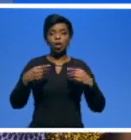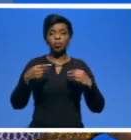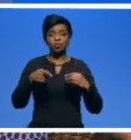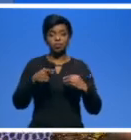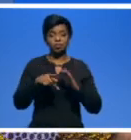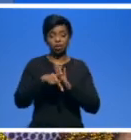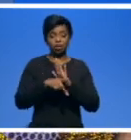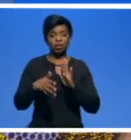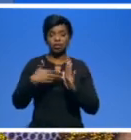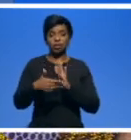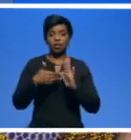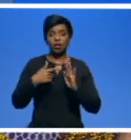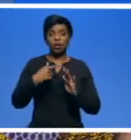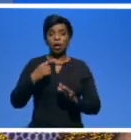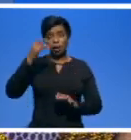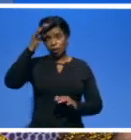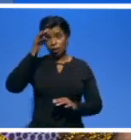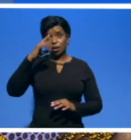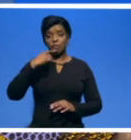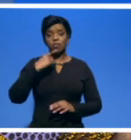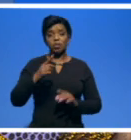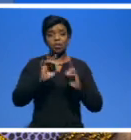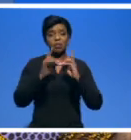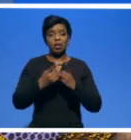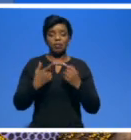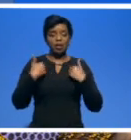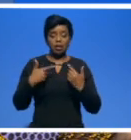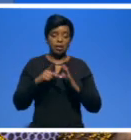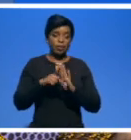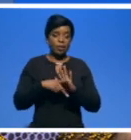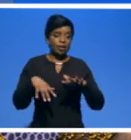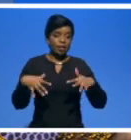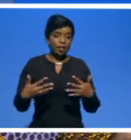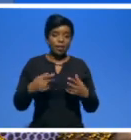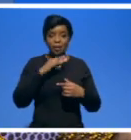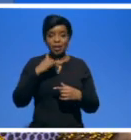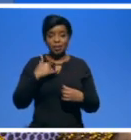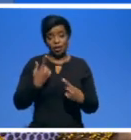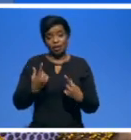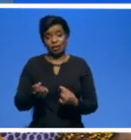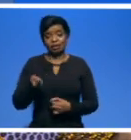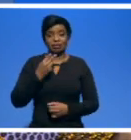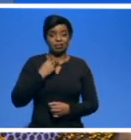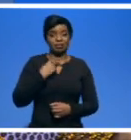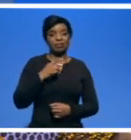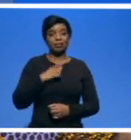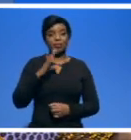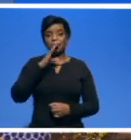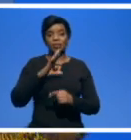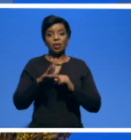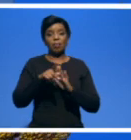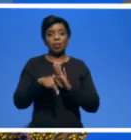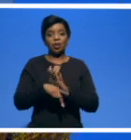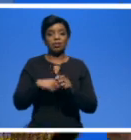departments, Barry, but our hands are tied because there are no policies directing us towards ensuring that